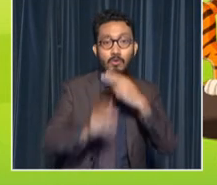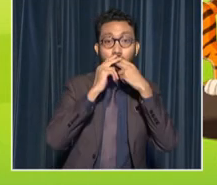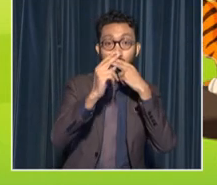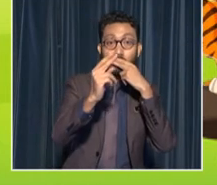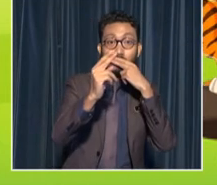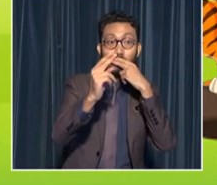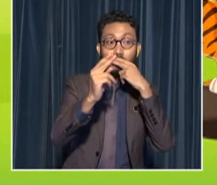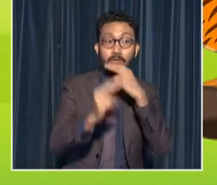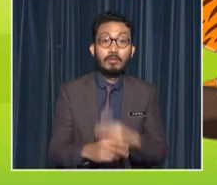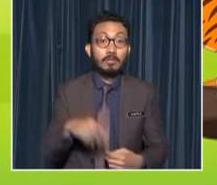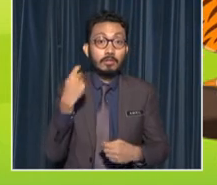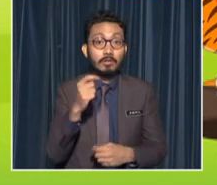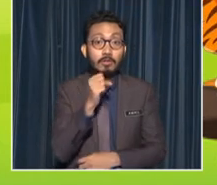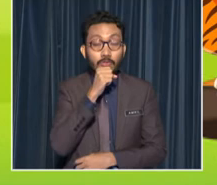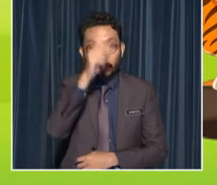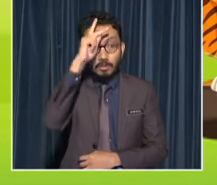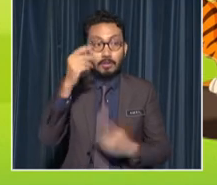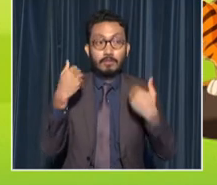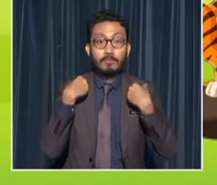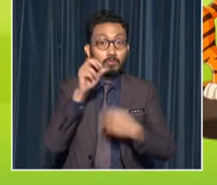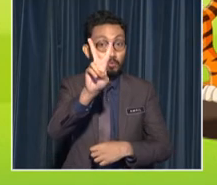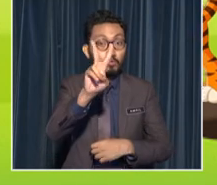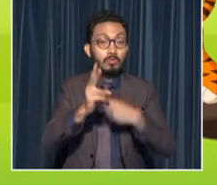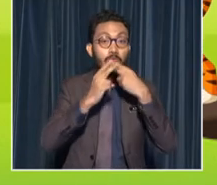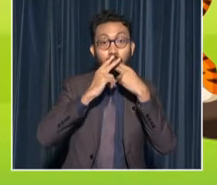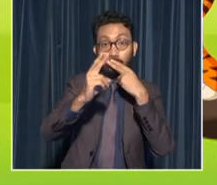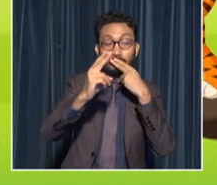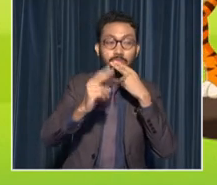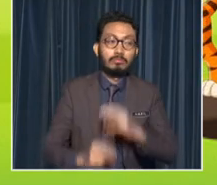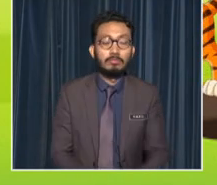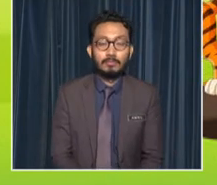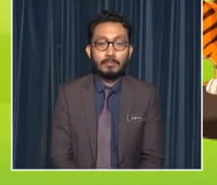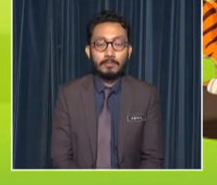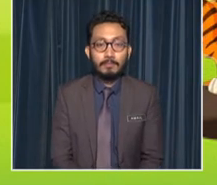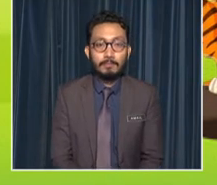Horn. The goat has two horns.